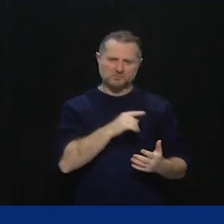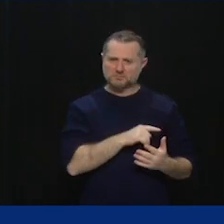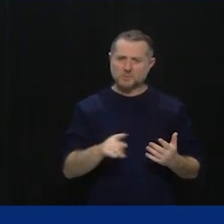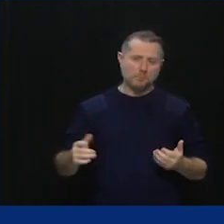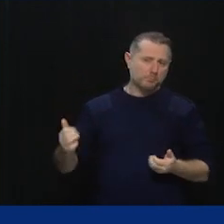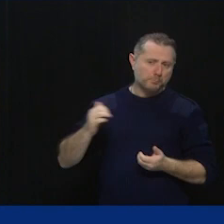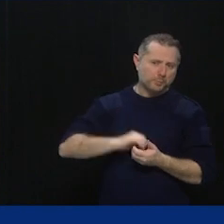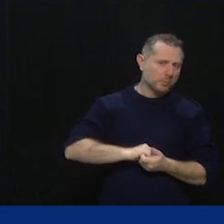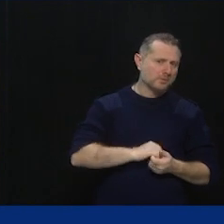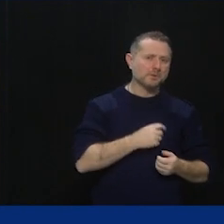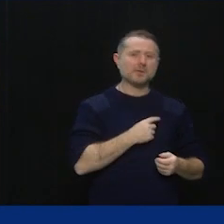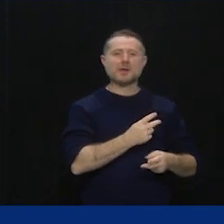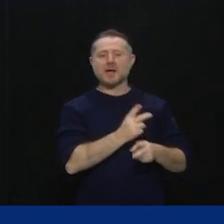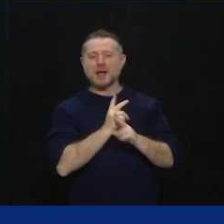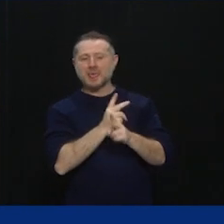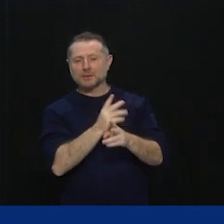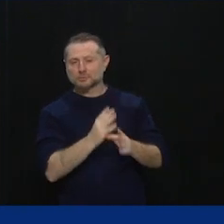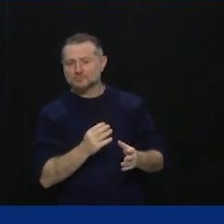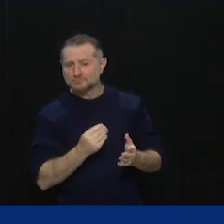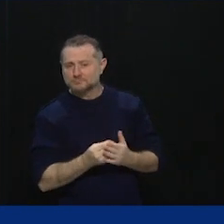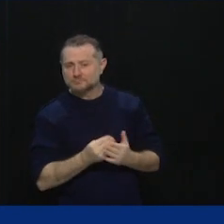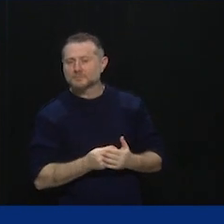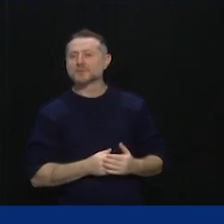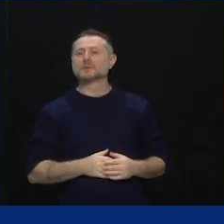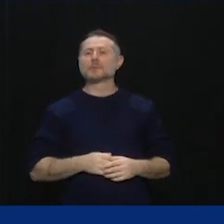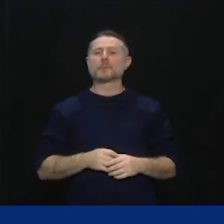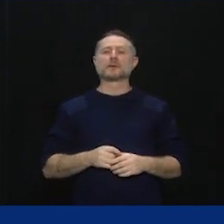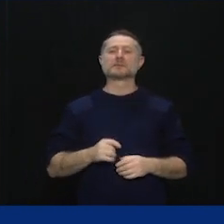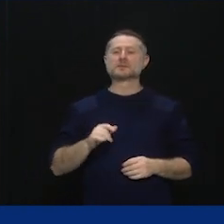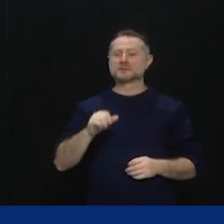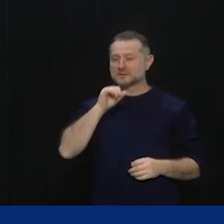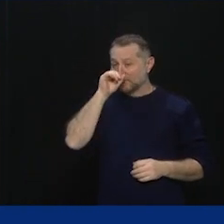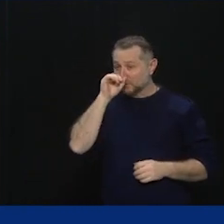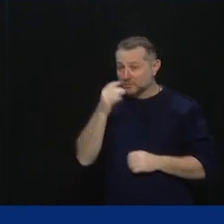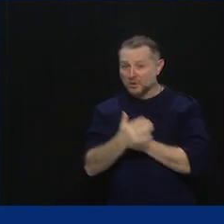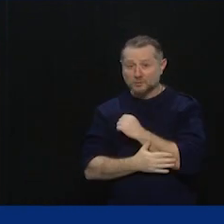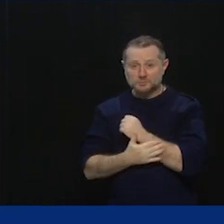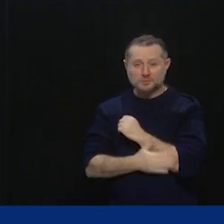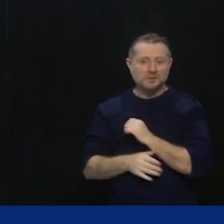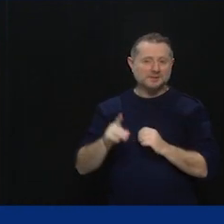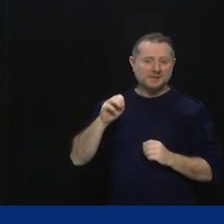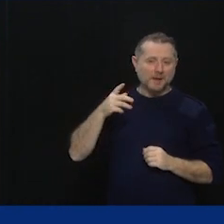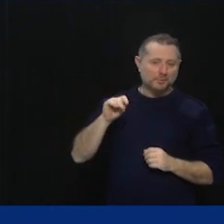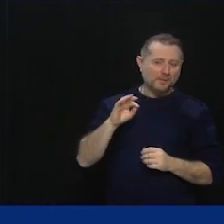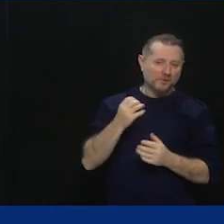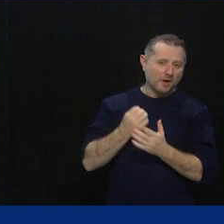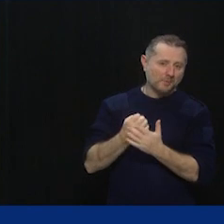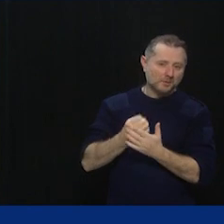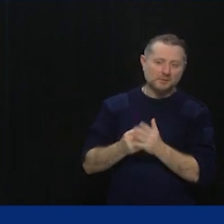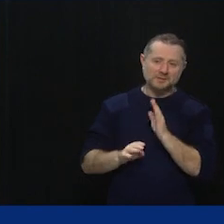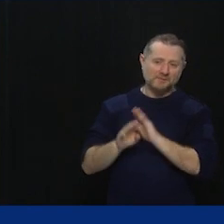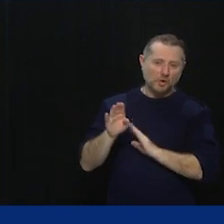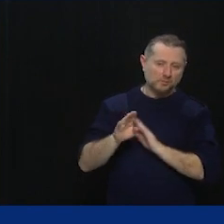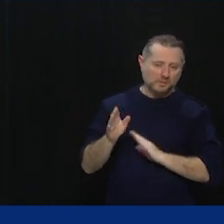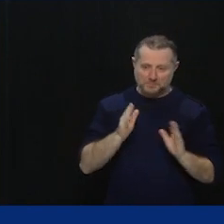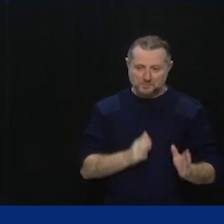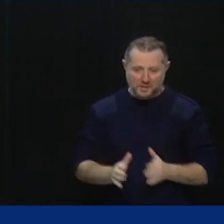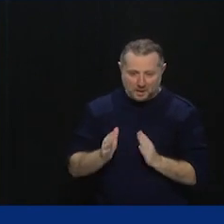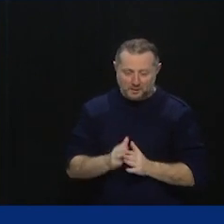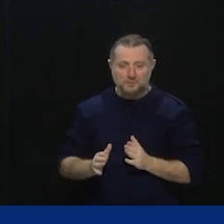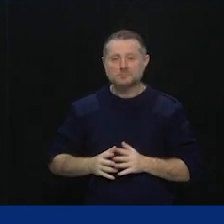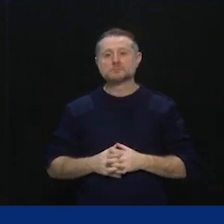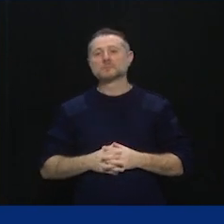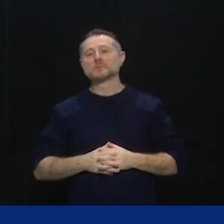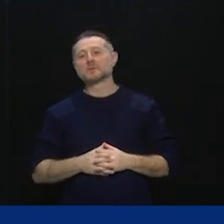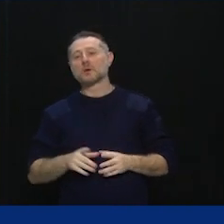Empire State Development, Suffolk County Department of Economic Development and Planning, Town of Brookhaven IDA, the Long Island